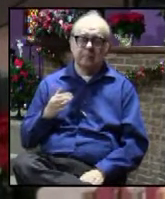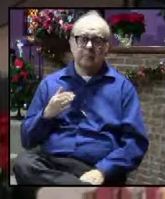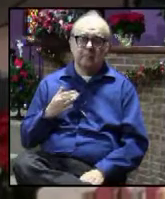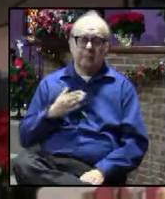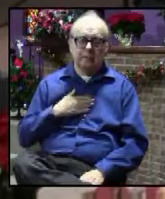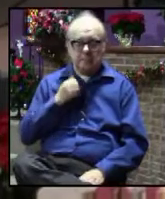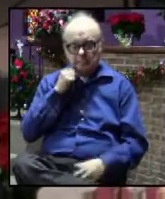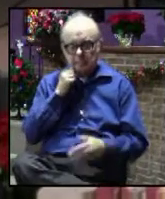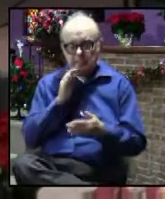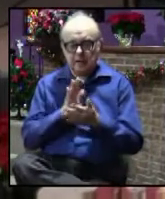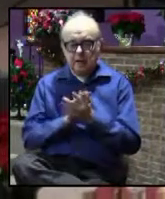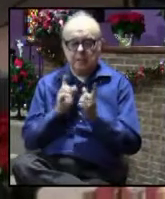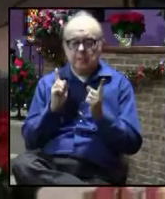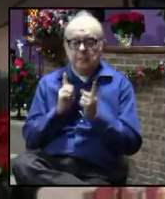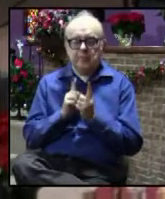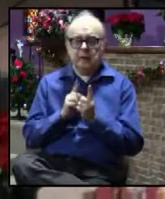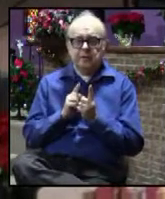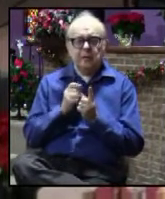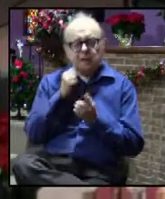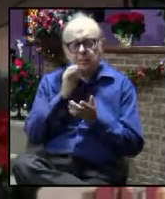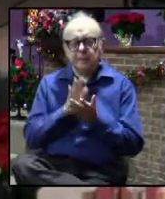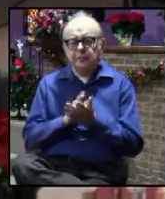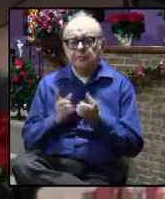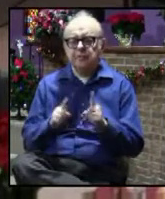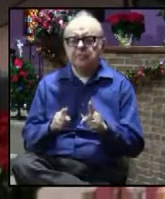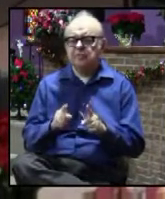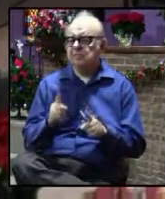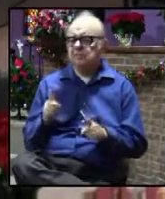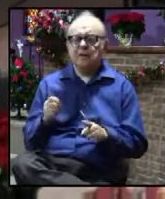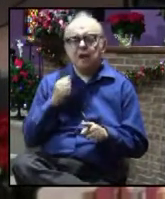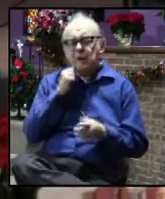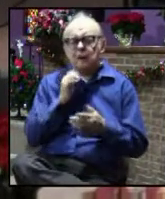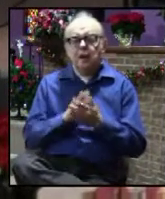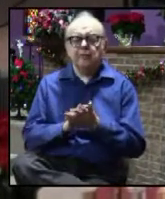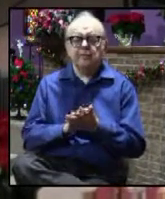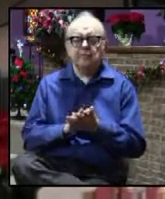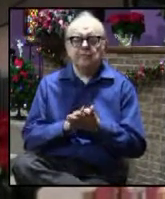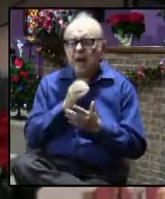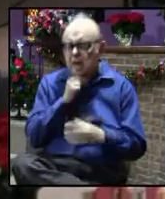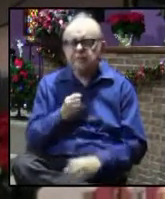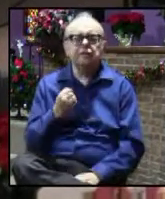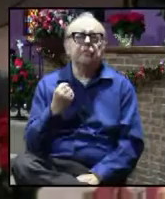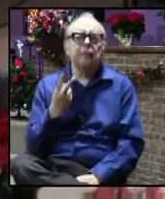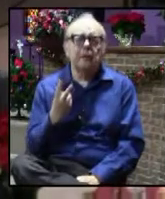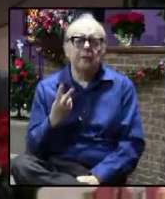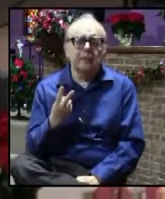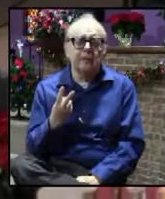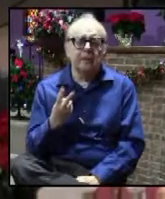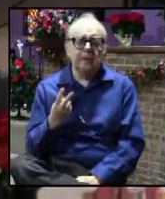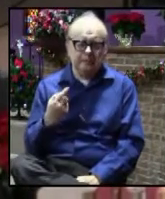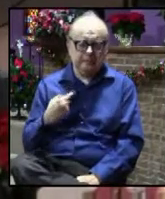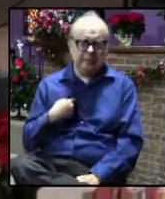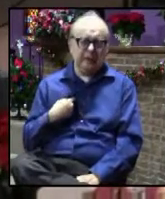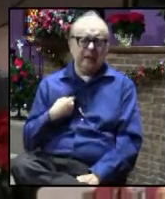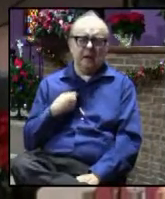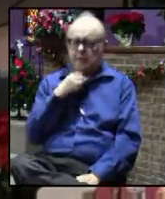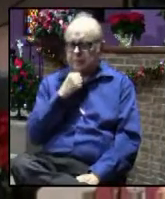my wife, I met her when she was 12 and I was